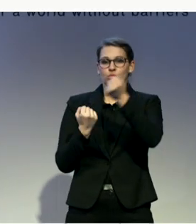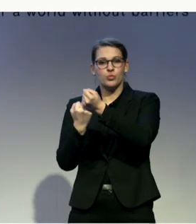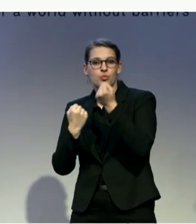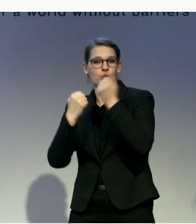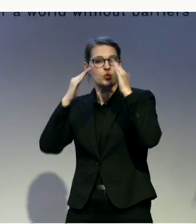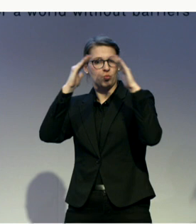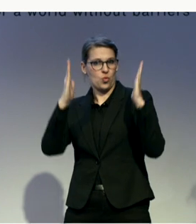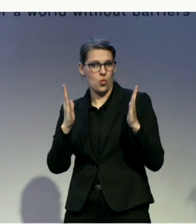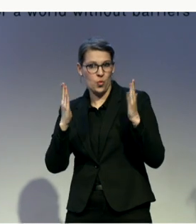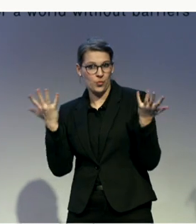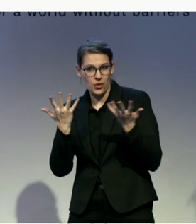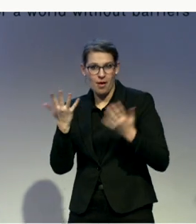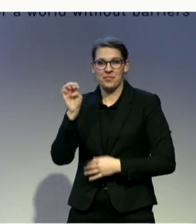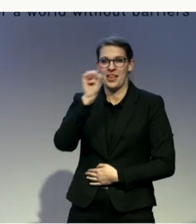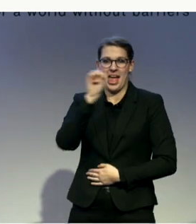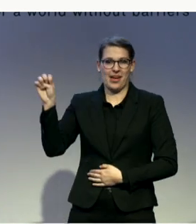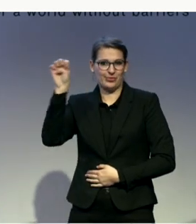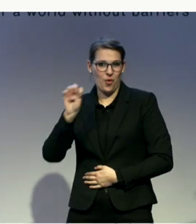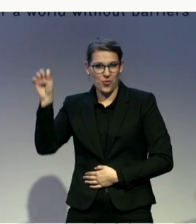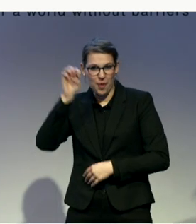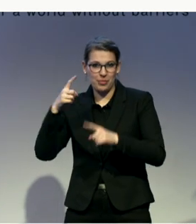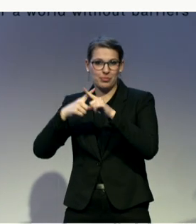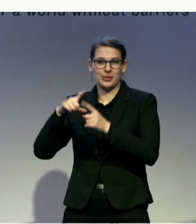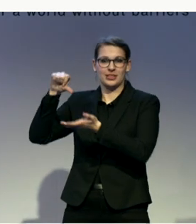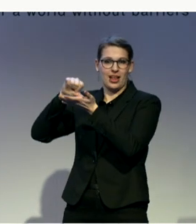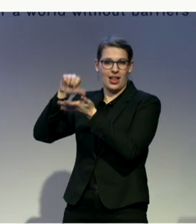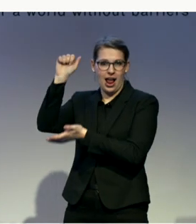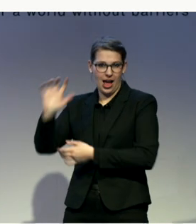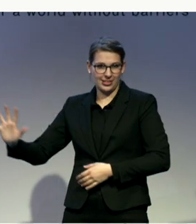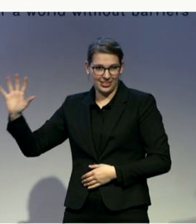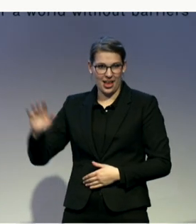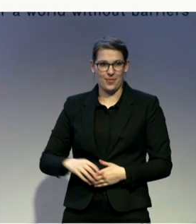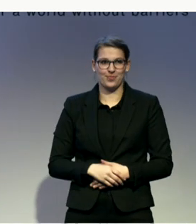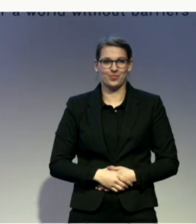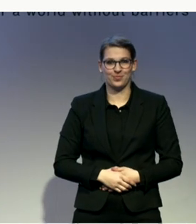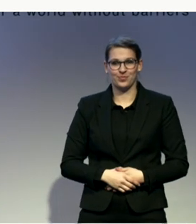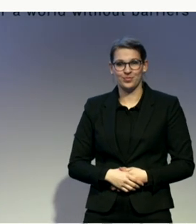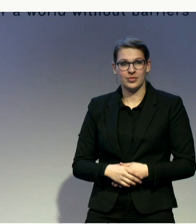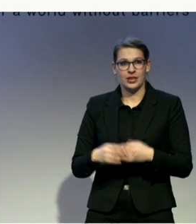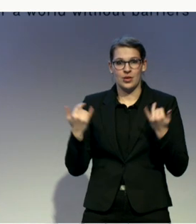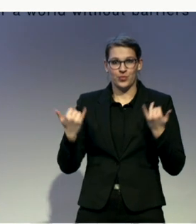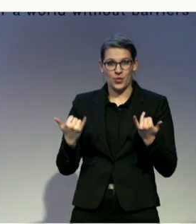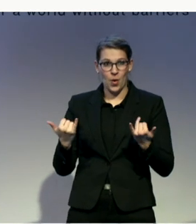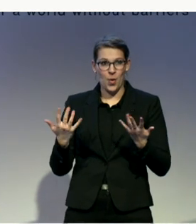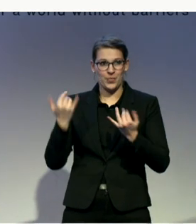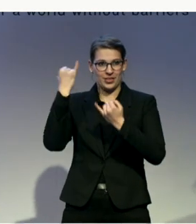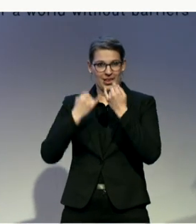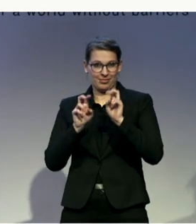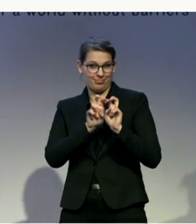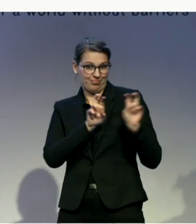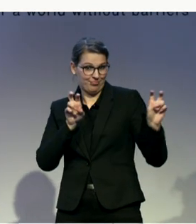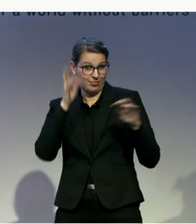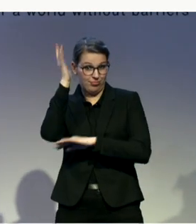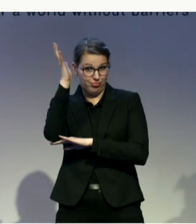Asia. This is the last plenary session before the award ceremony and the dinner.